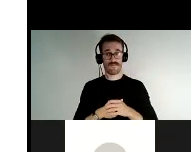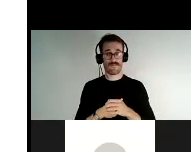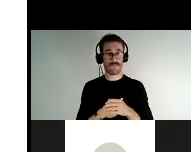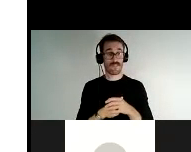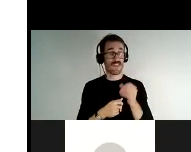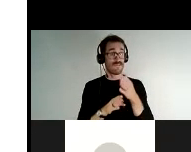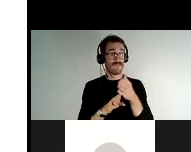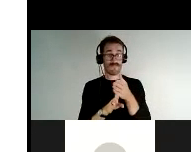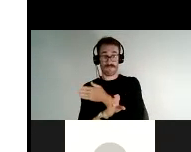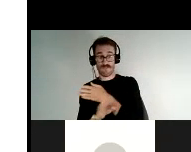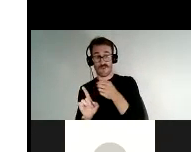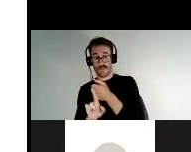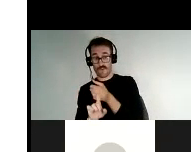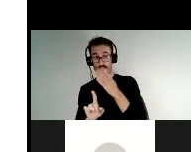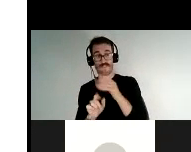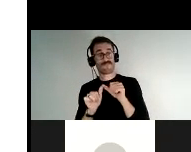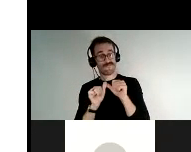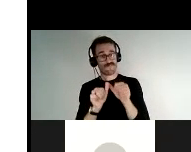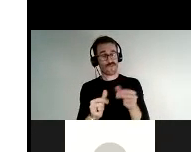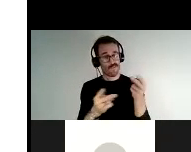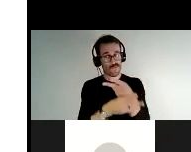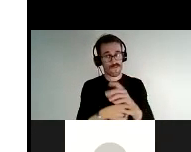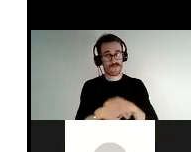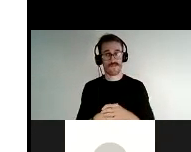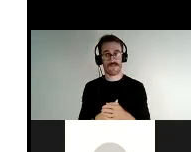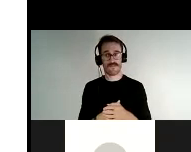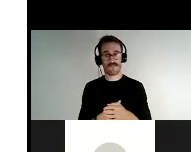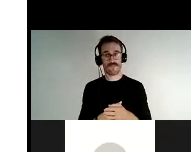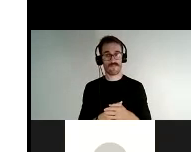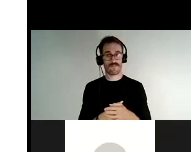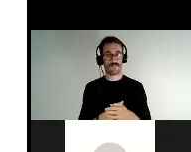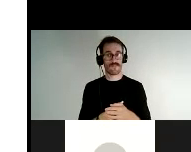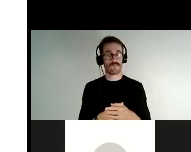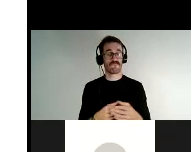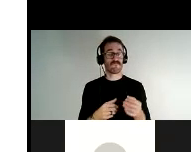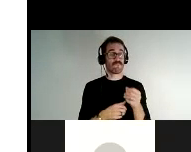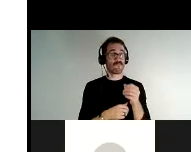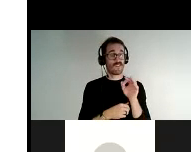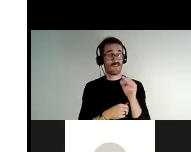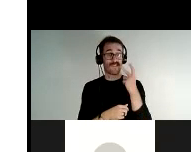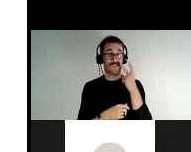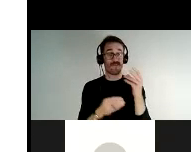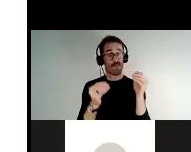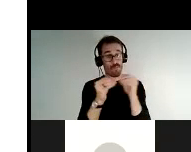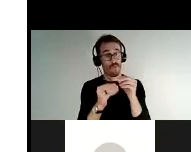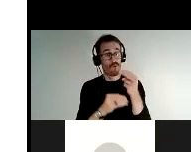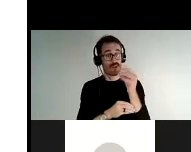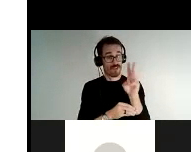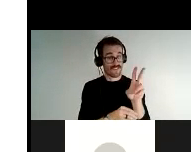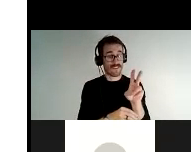abuse. Increased prevalence of HIV sometimes leads to increased